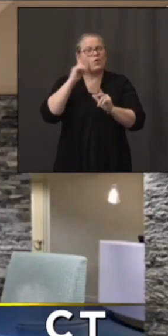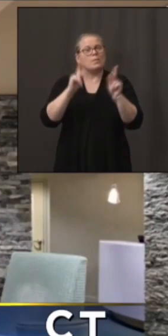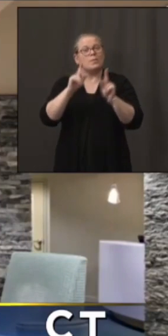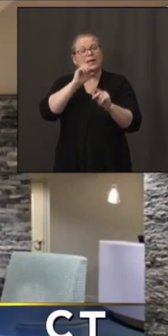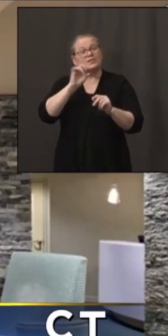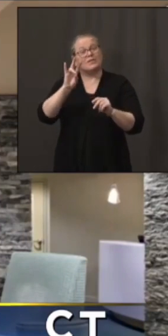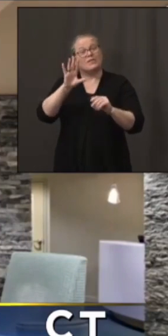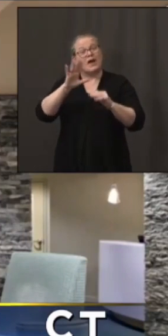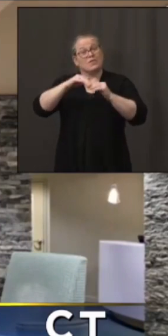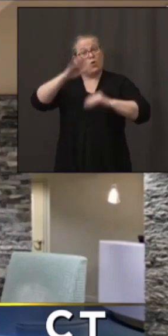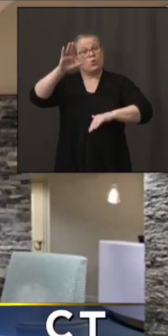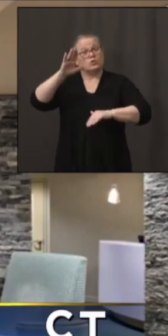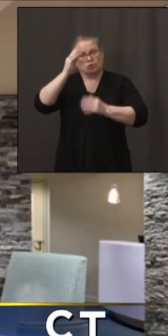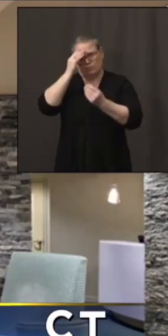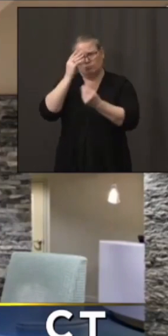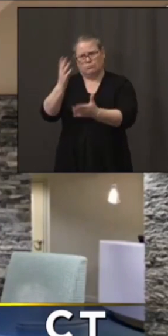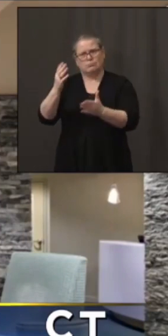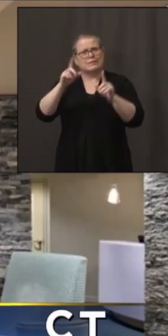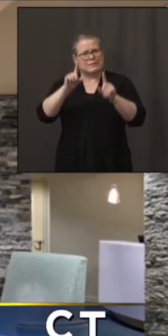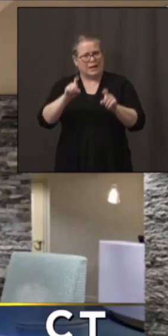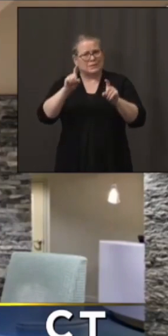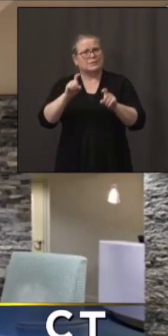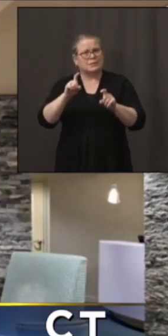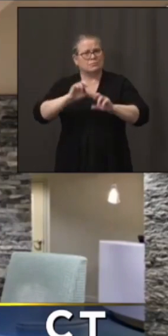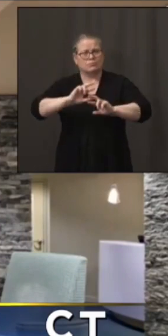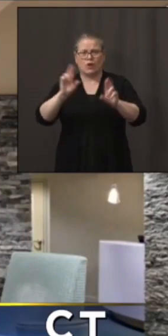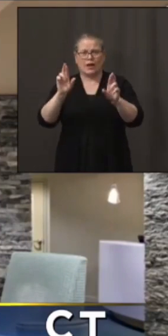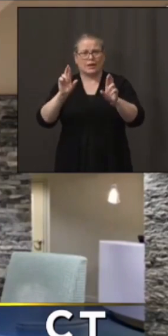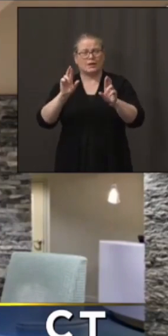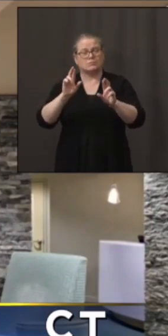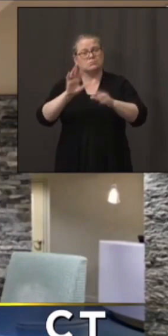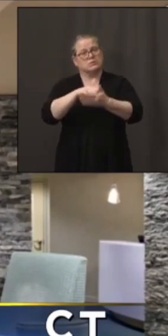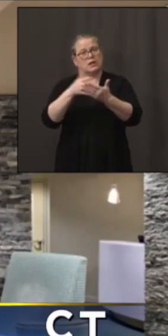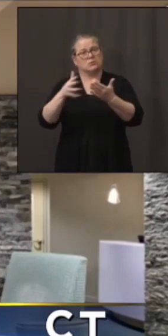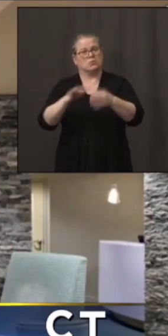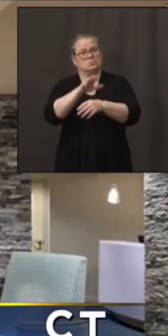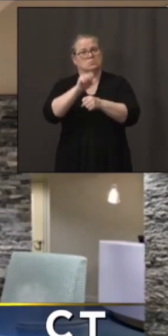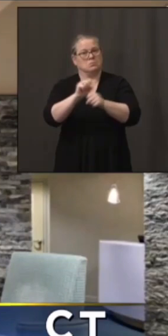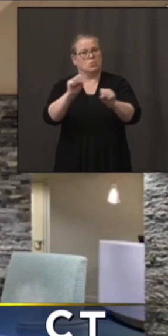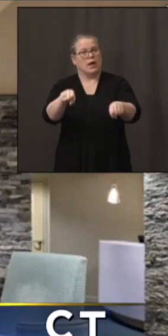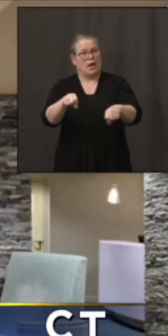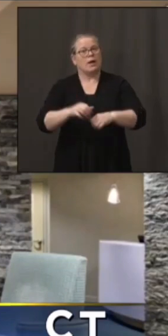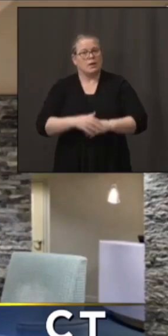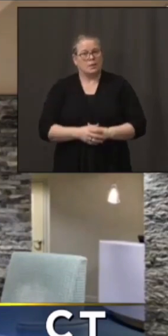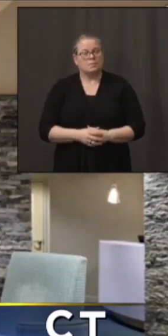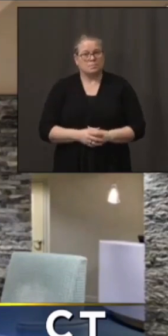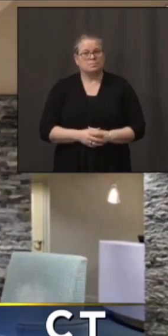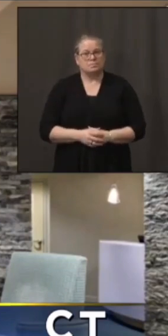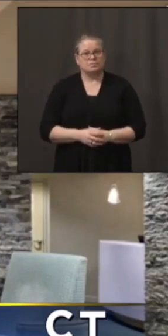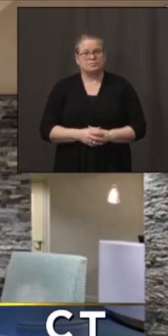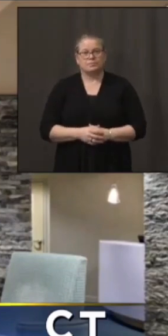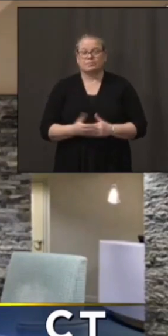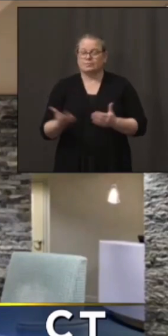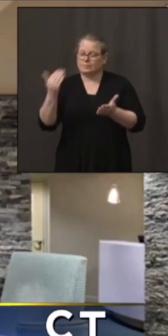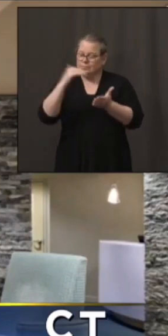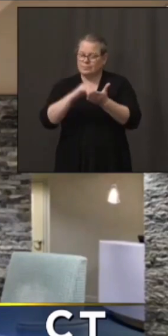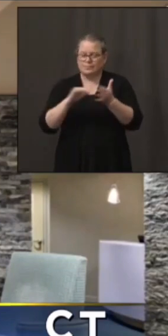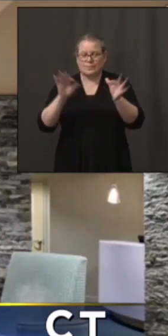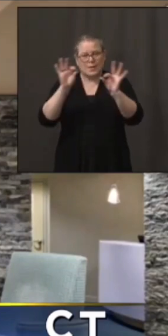know that we have this testing capacity and we can get them scheduled. So again, that's one of those relationships that we